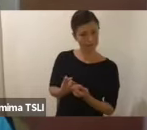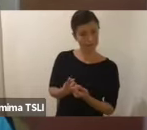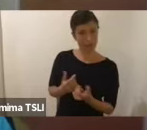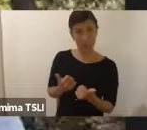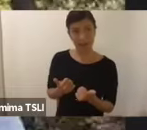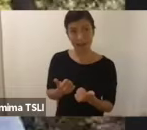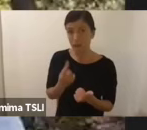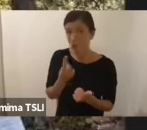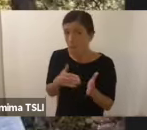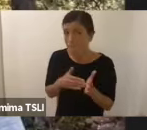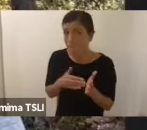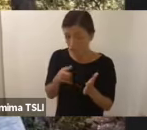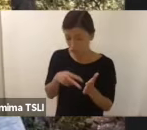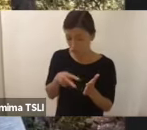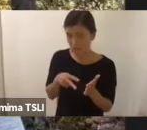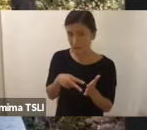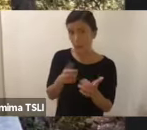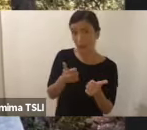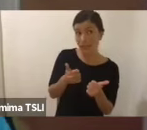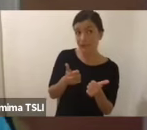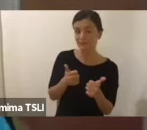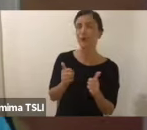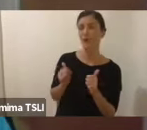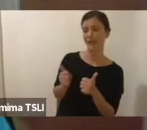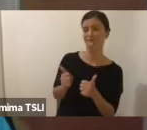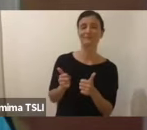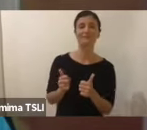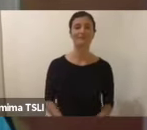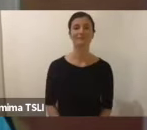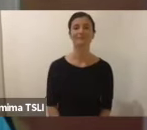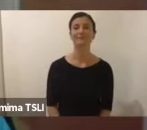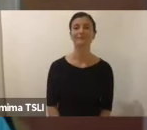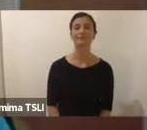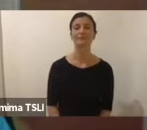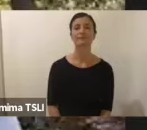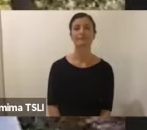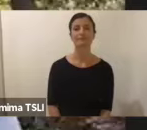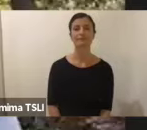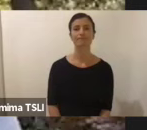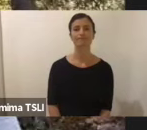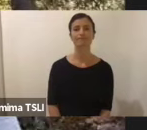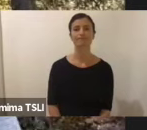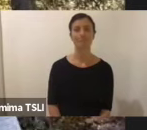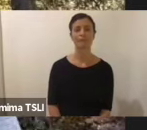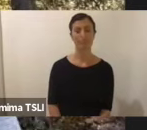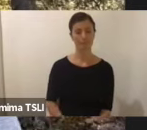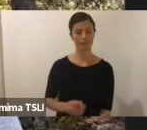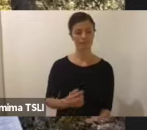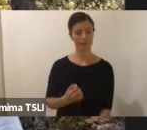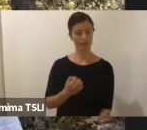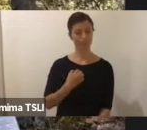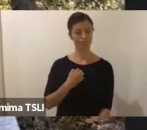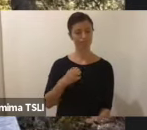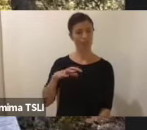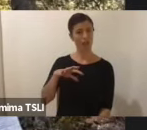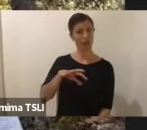one minute okay okay looking beneath the history of one's country is like learning that